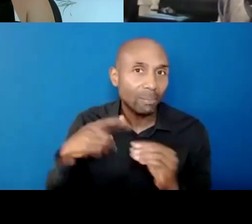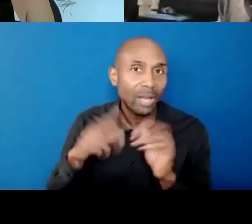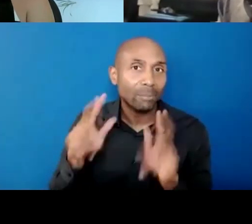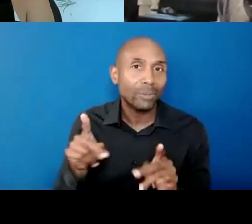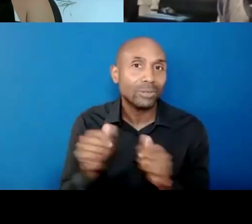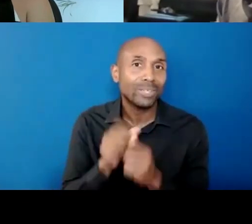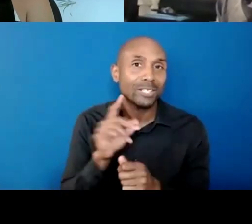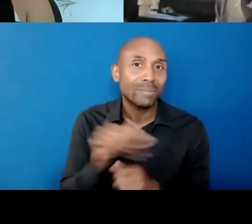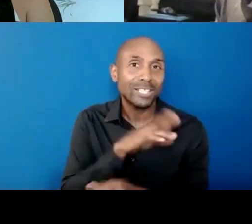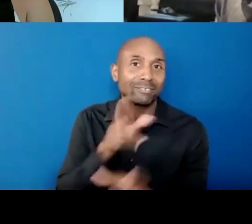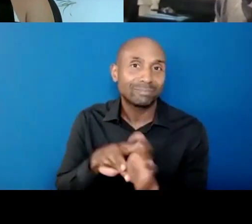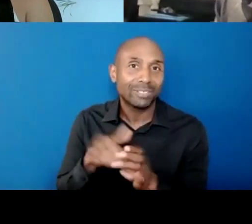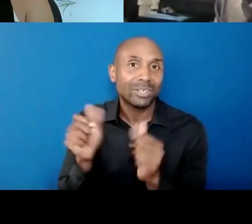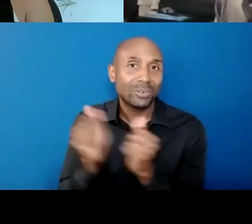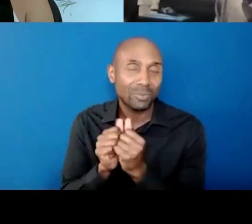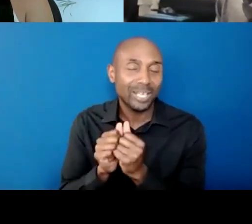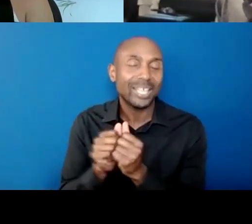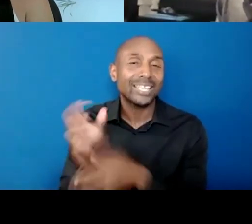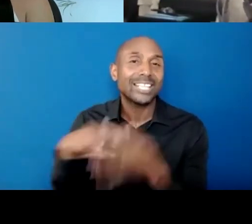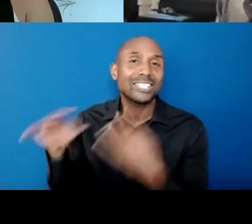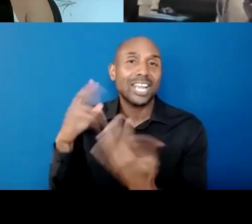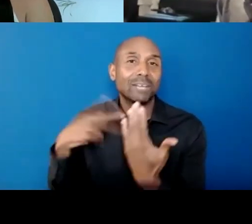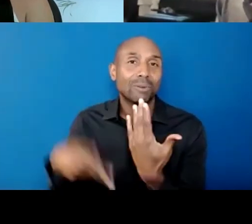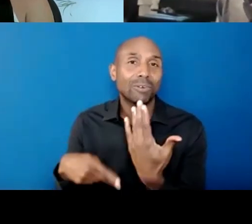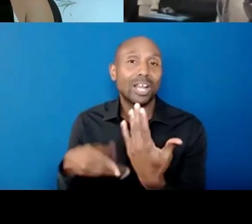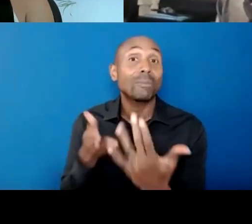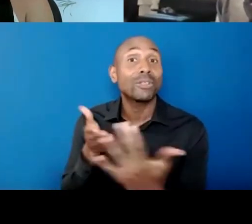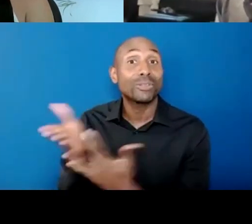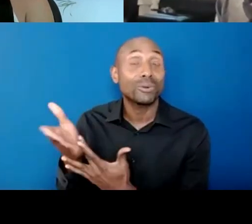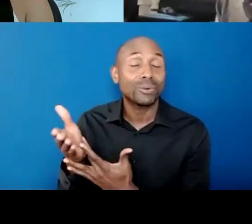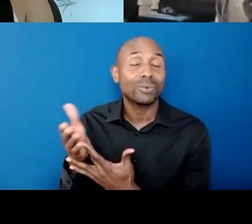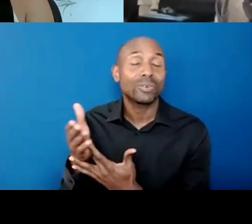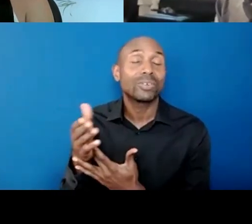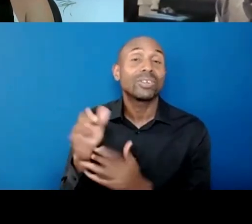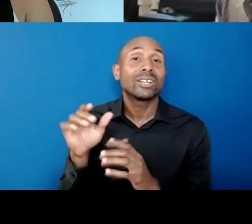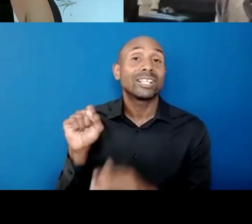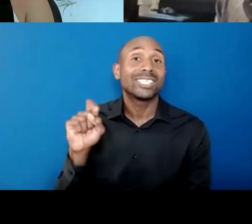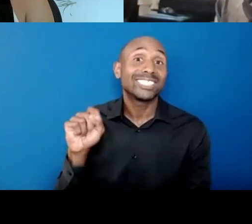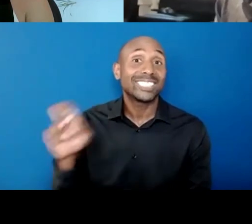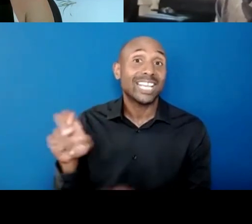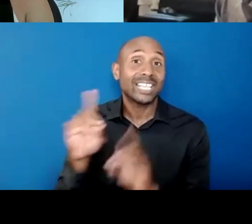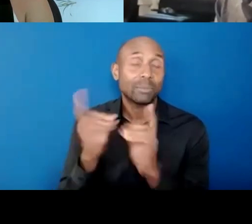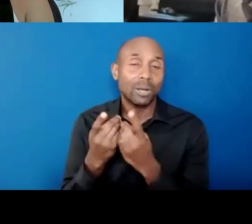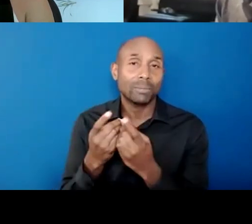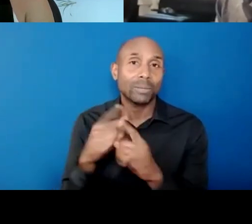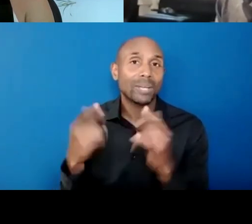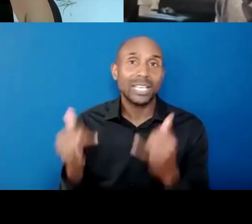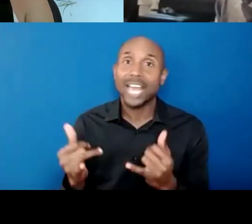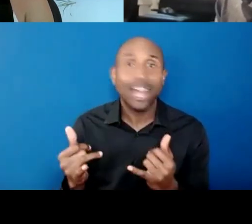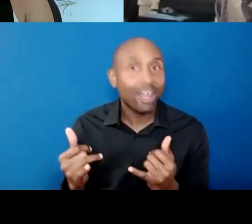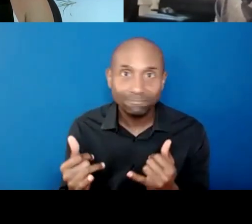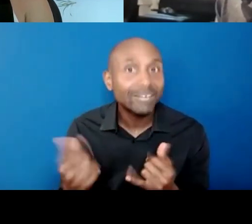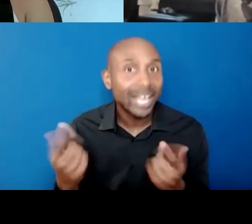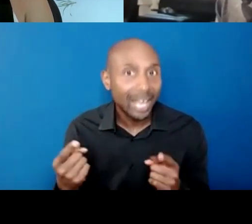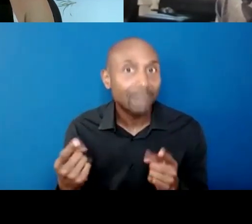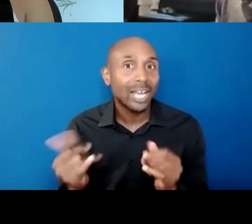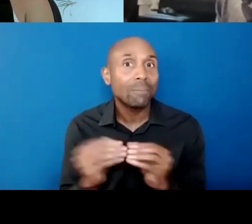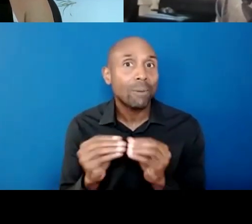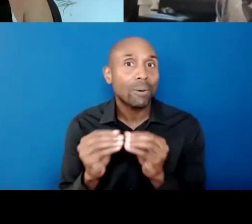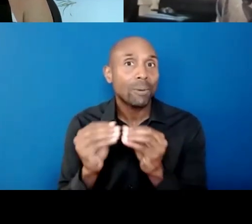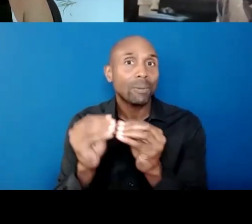is, it's a very natural thing, happens all the time. lots of programs have developed, as I said,